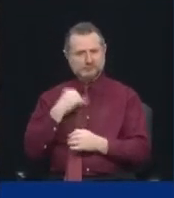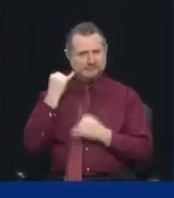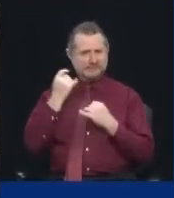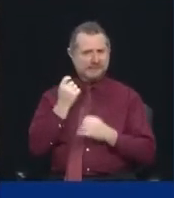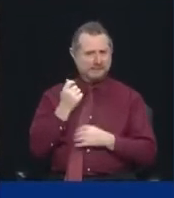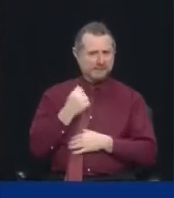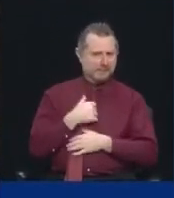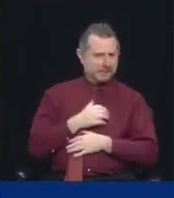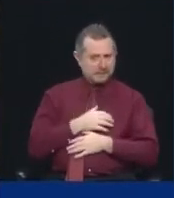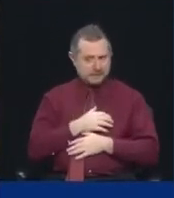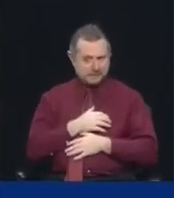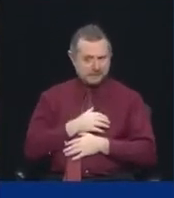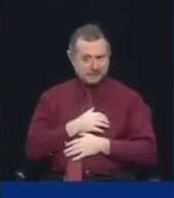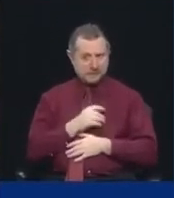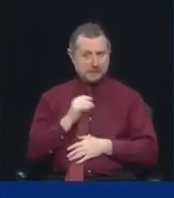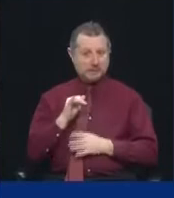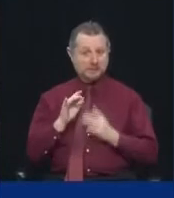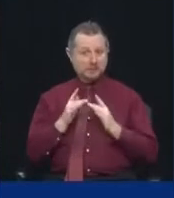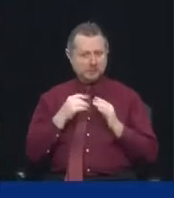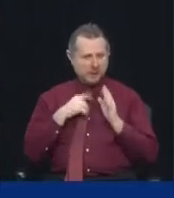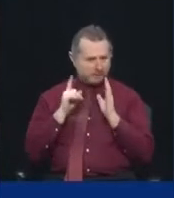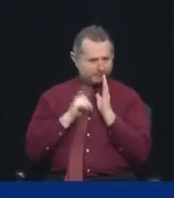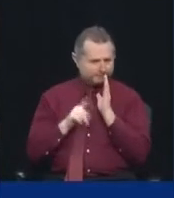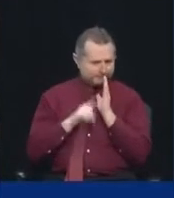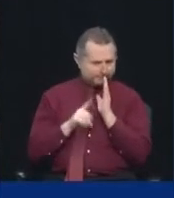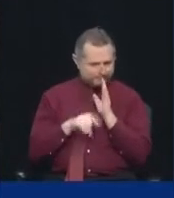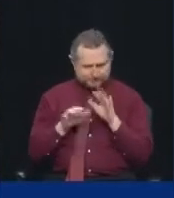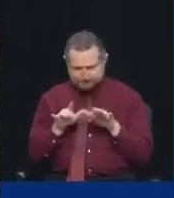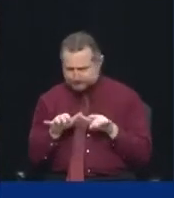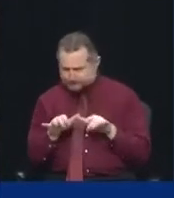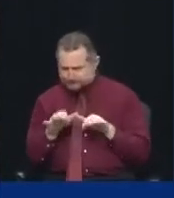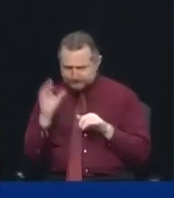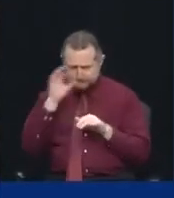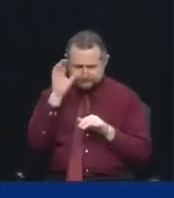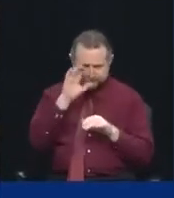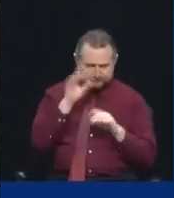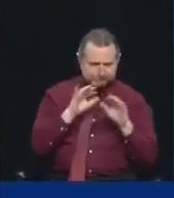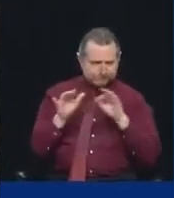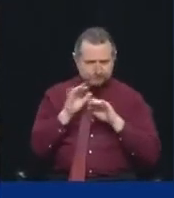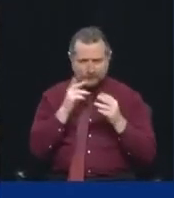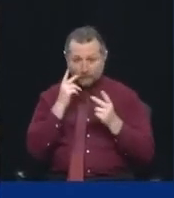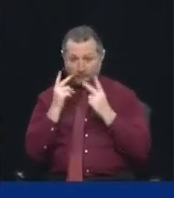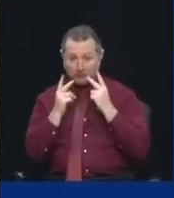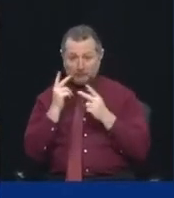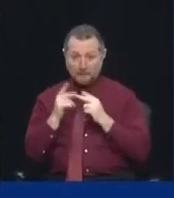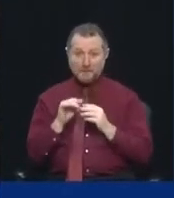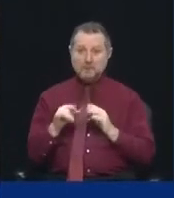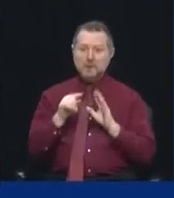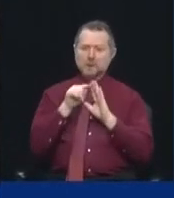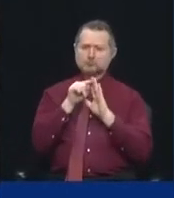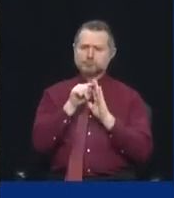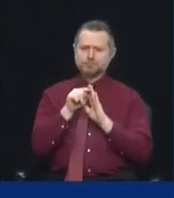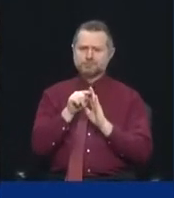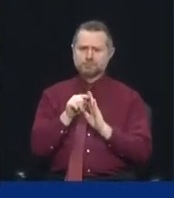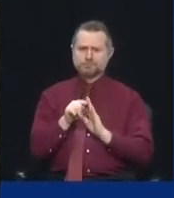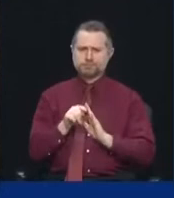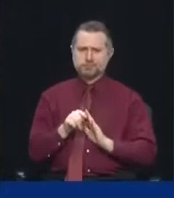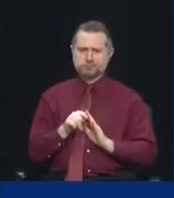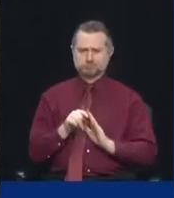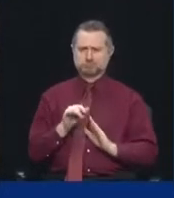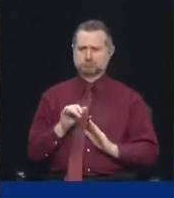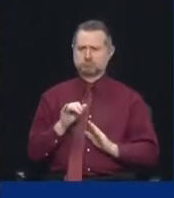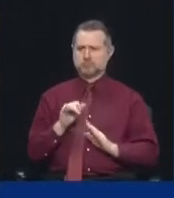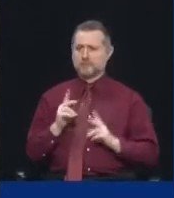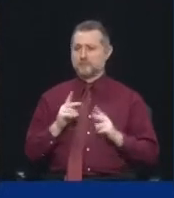us, I go on to the internet, I consult Dr. Google, who will tell me all kinds of scary things, and I talk to everybody else in my age